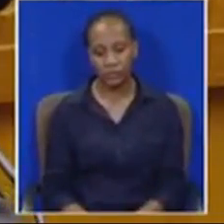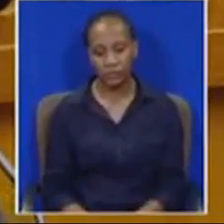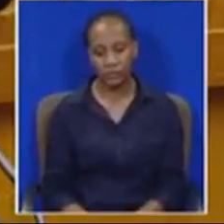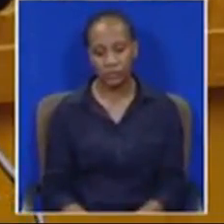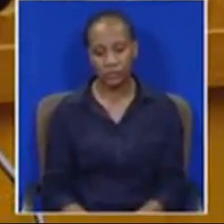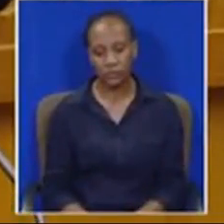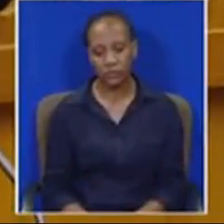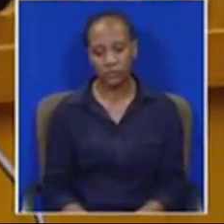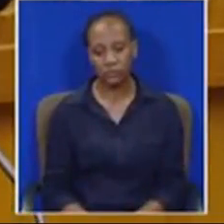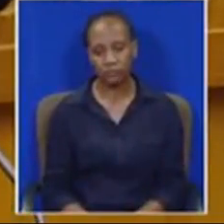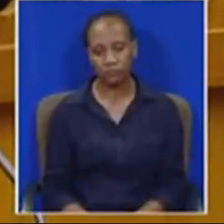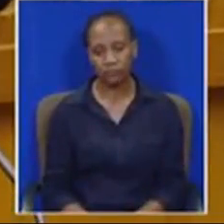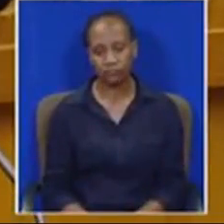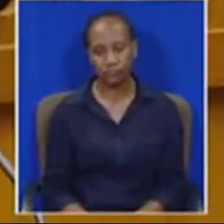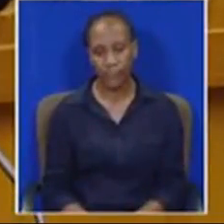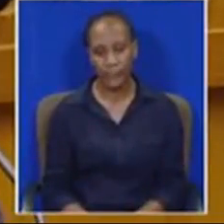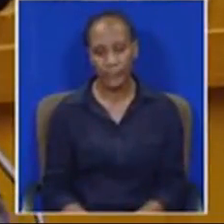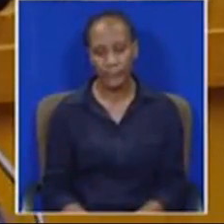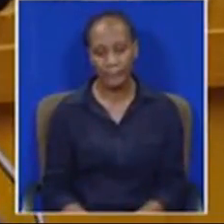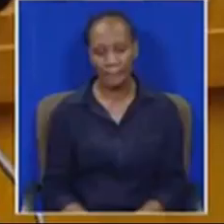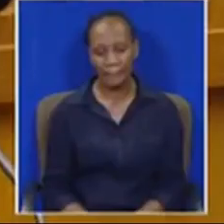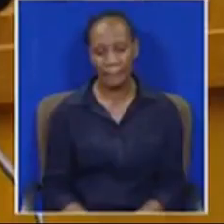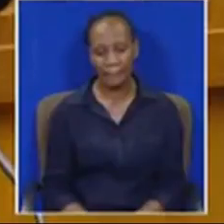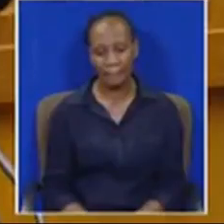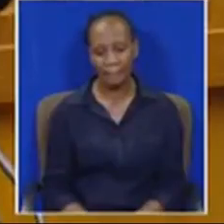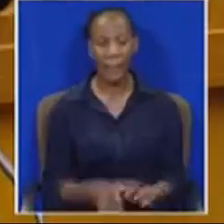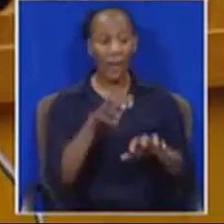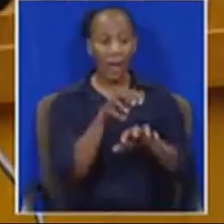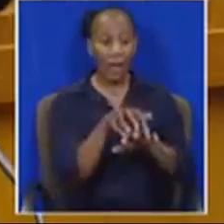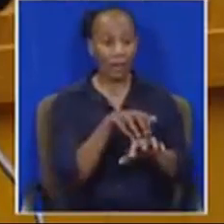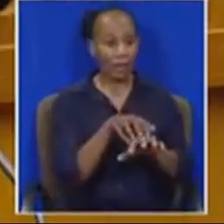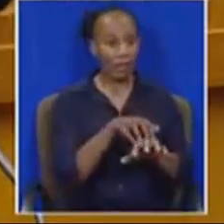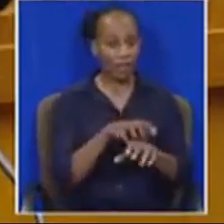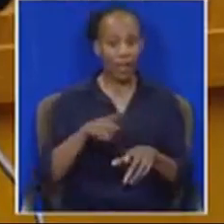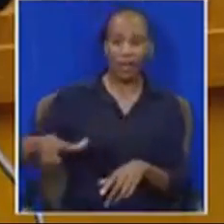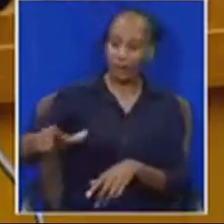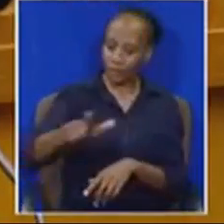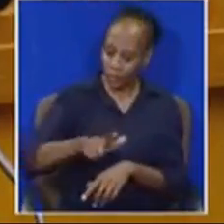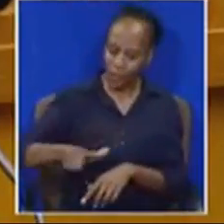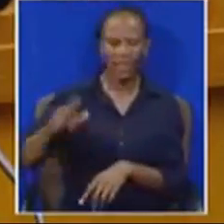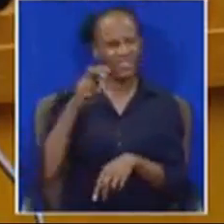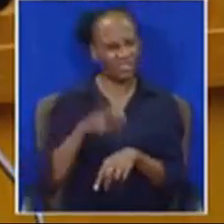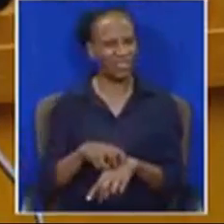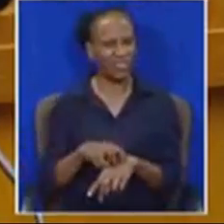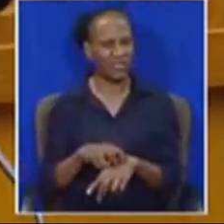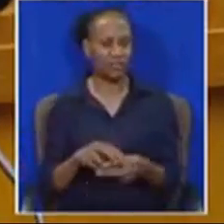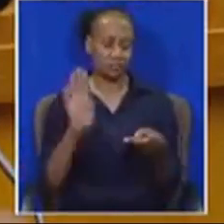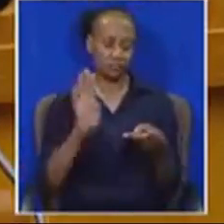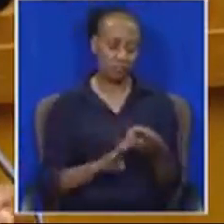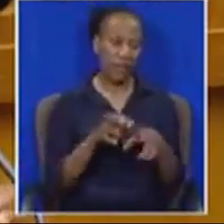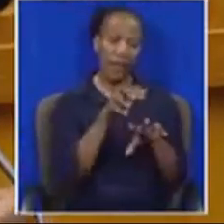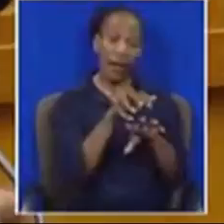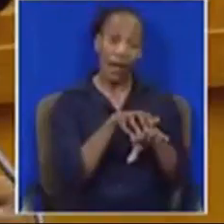And as agriculture requires land, as agriculture